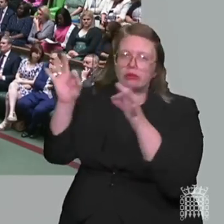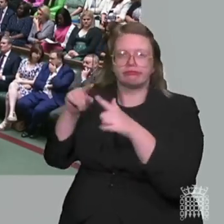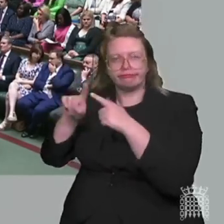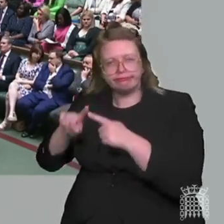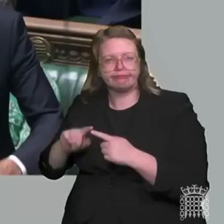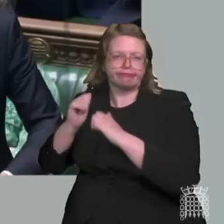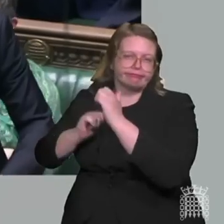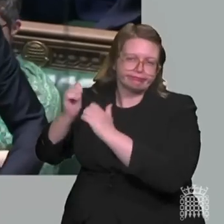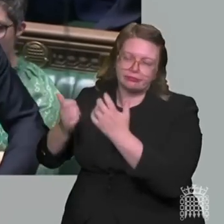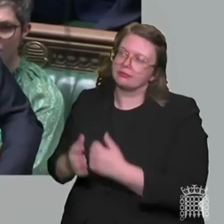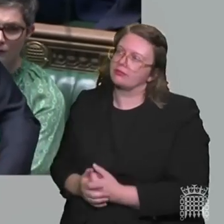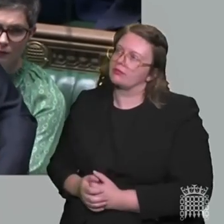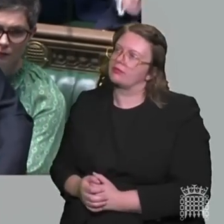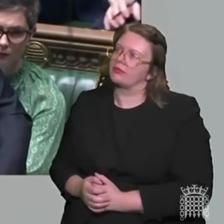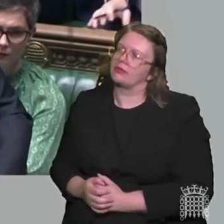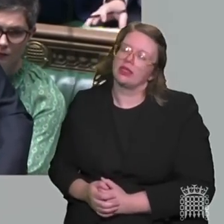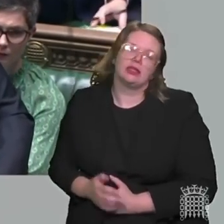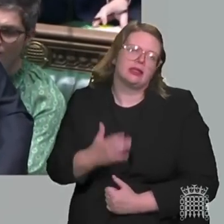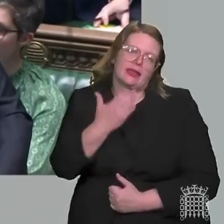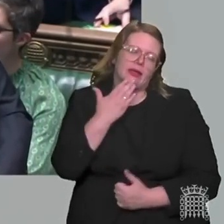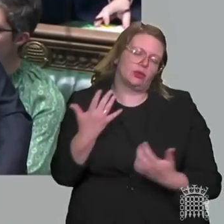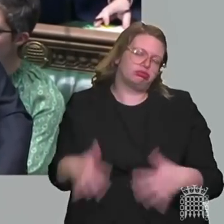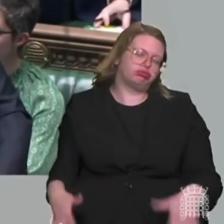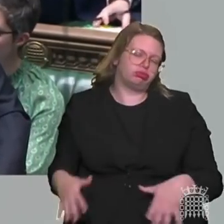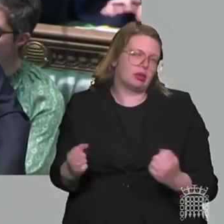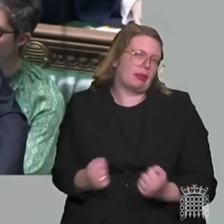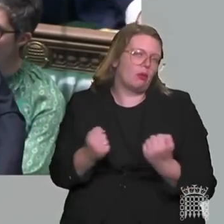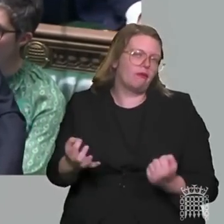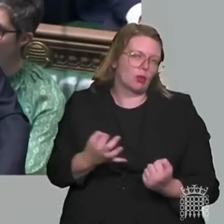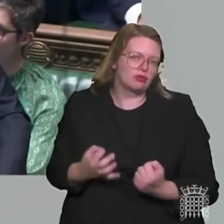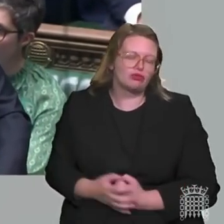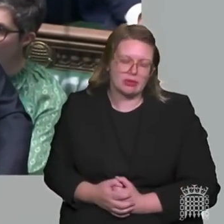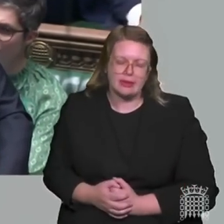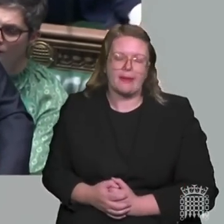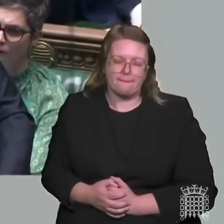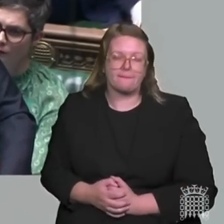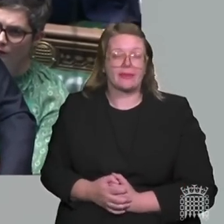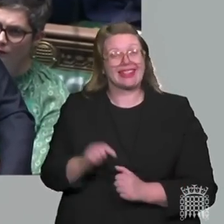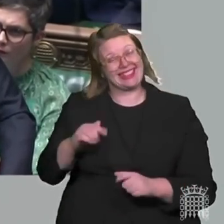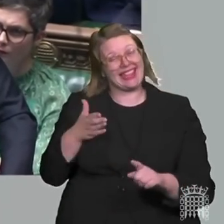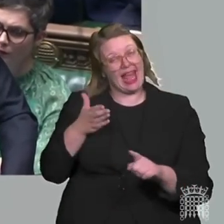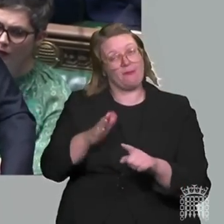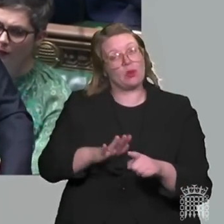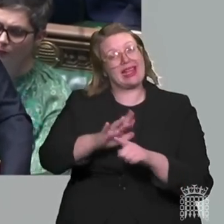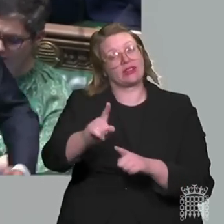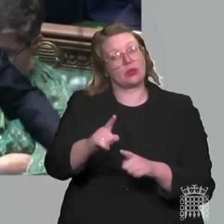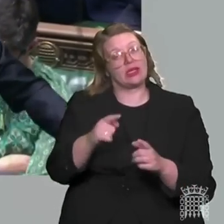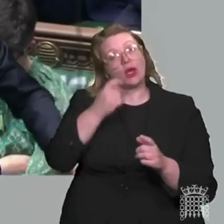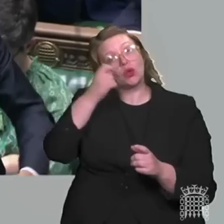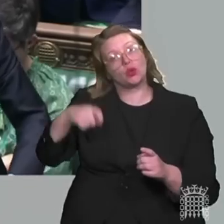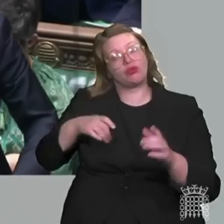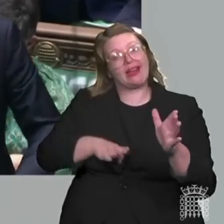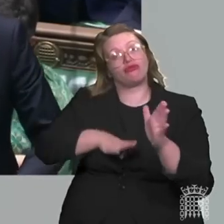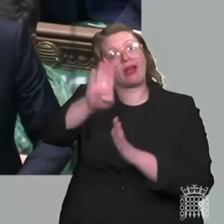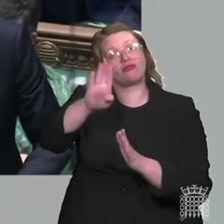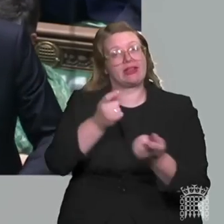for the very thoughtful and powerful question. He's absolutely right about the aim of next week's Ukraine Recovery Conference Summit, which we're very